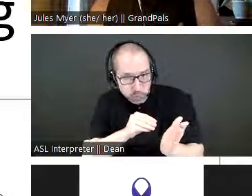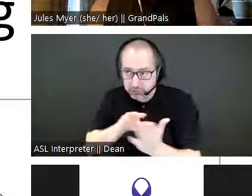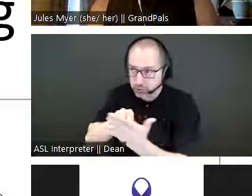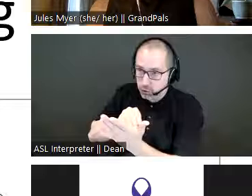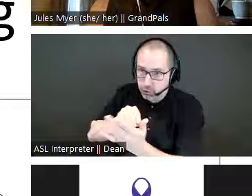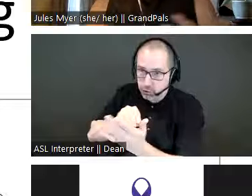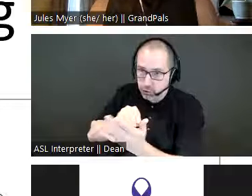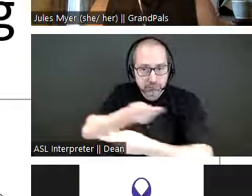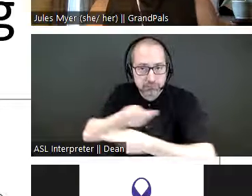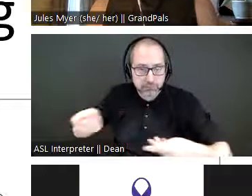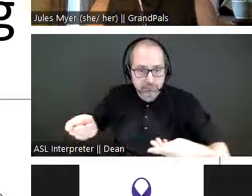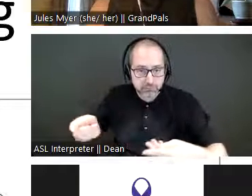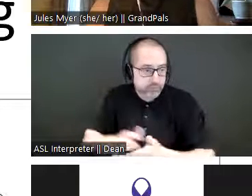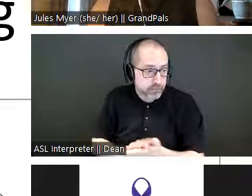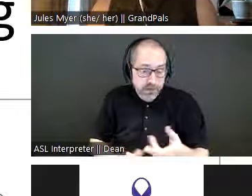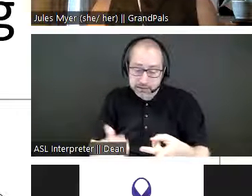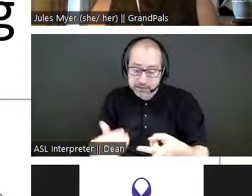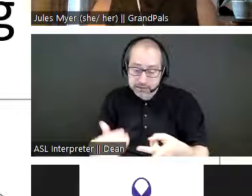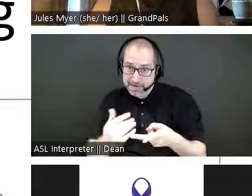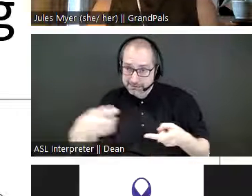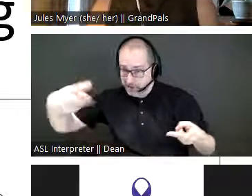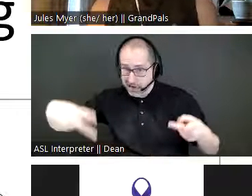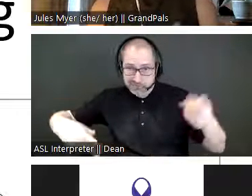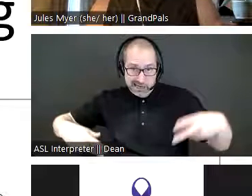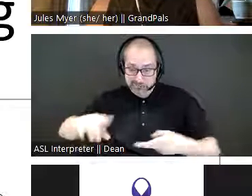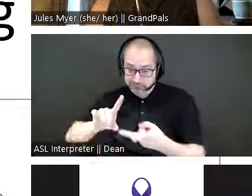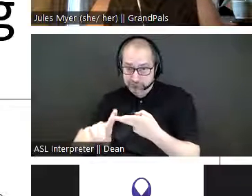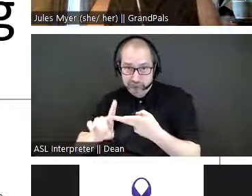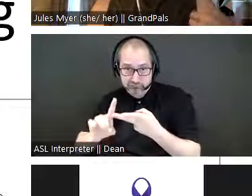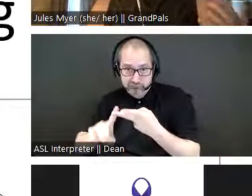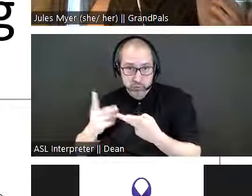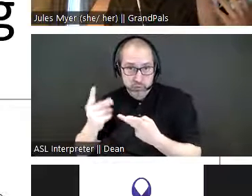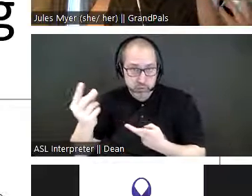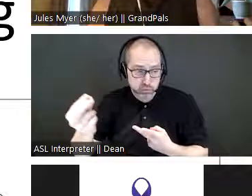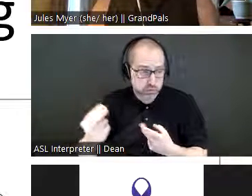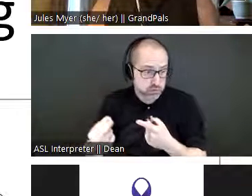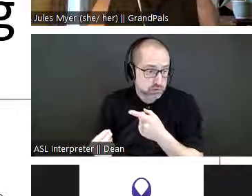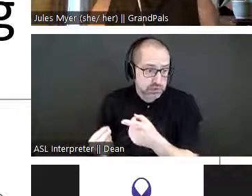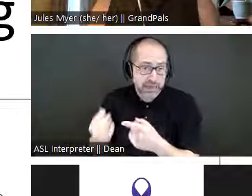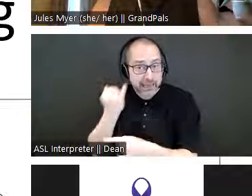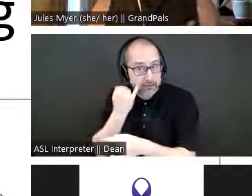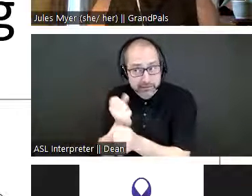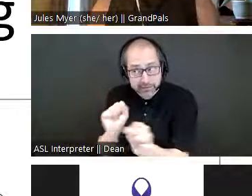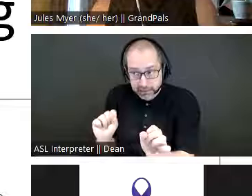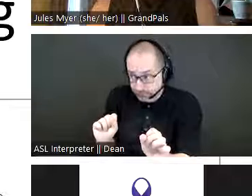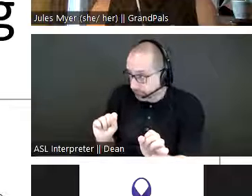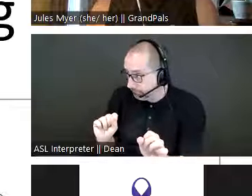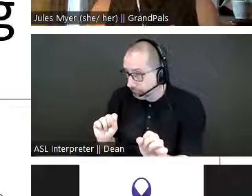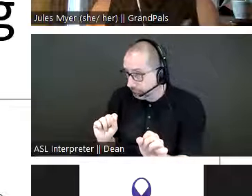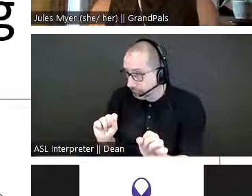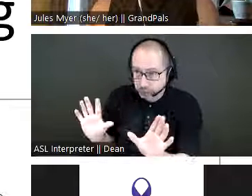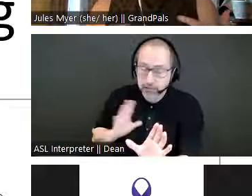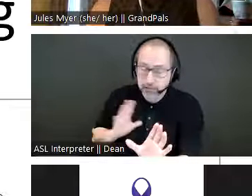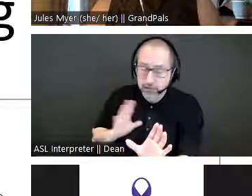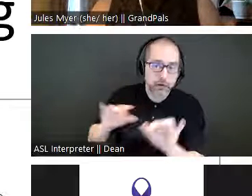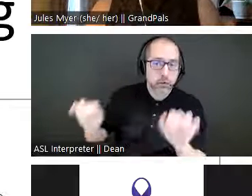this, where it's safe and possible to do so, GrandPals and the students can actually meet in person. And